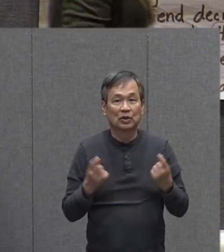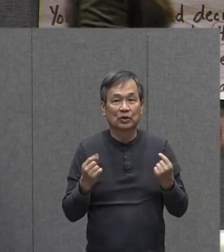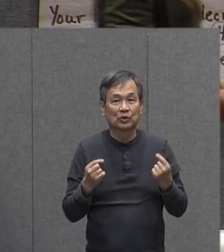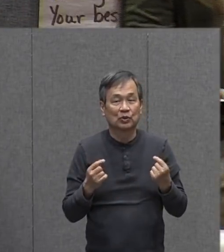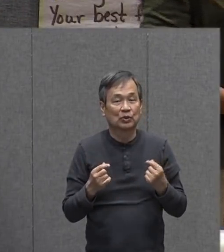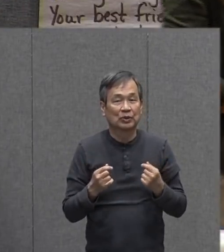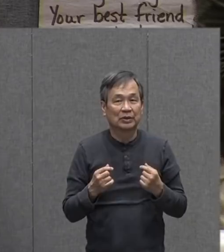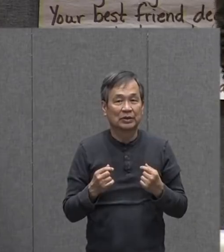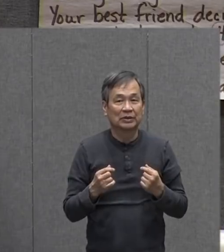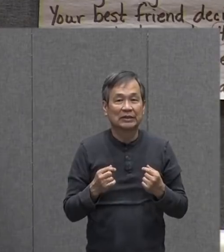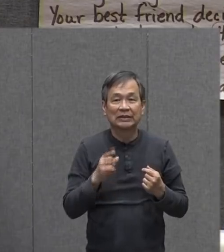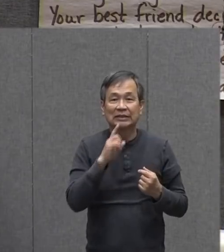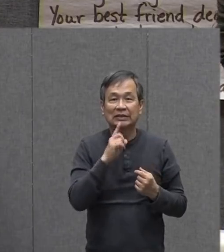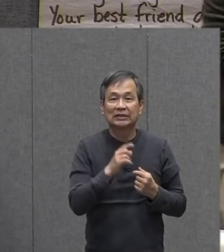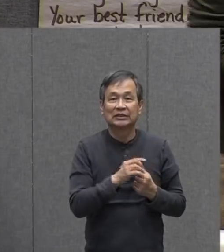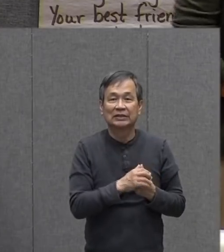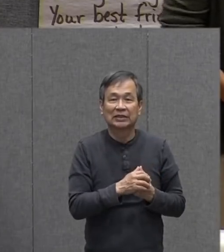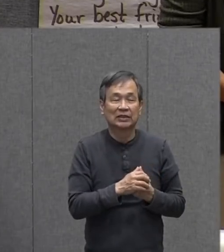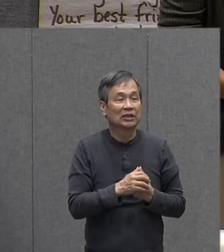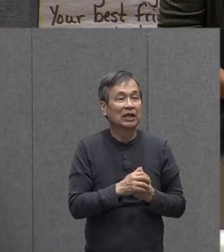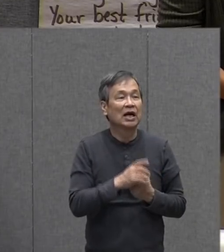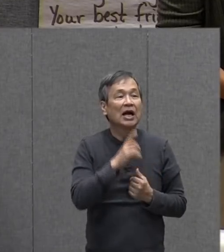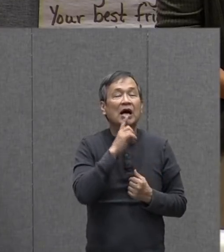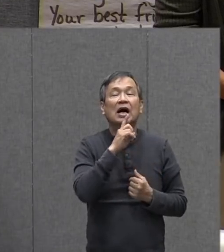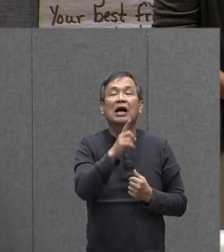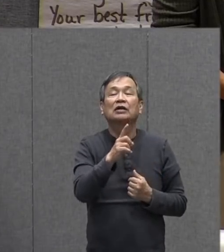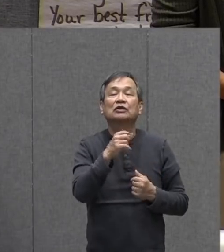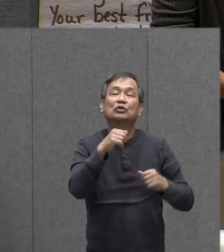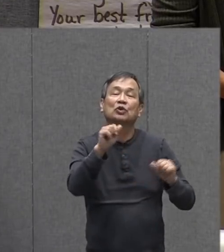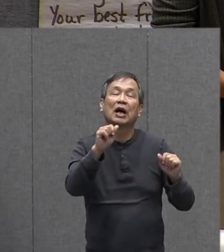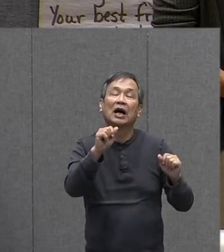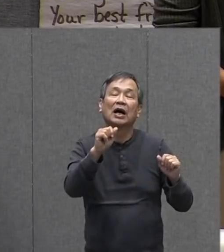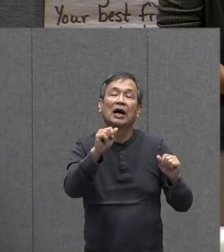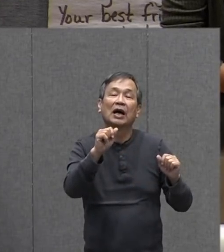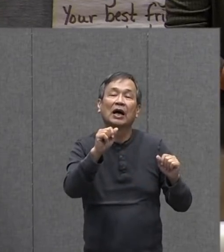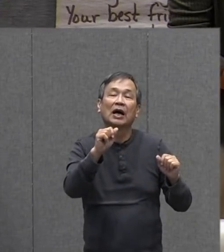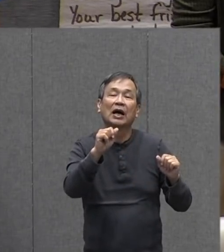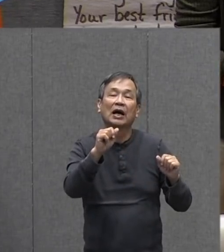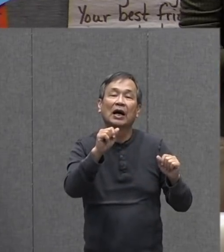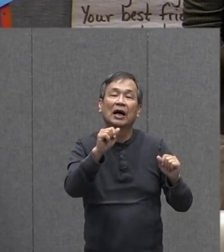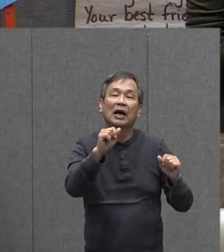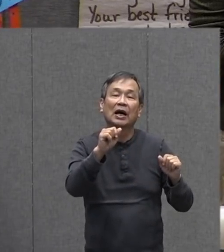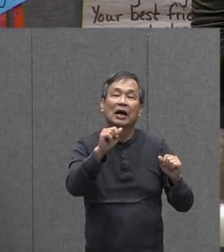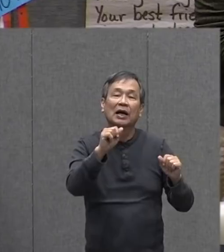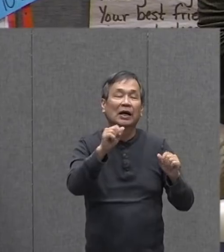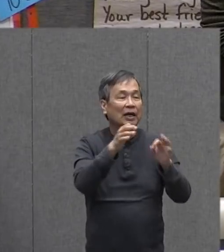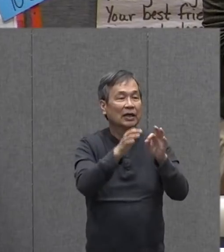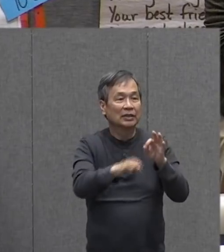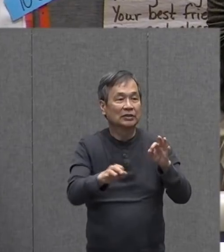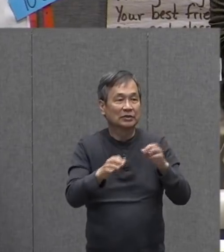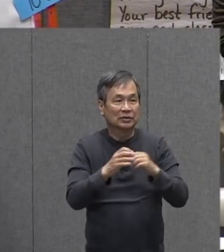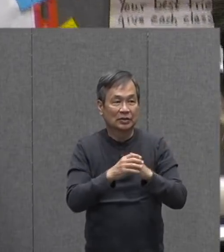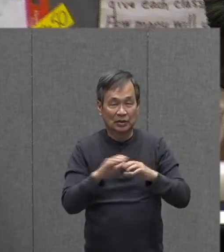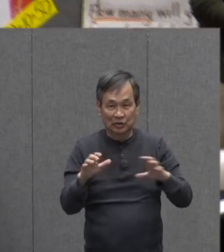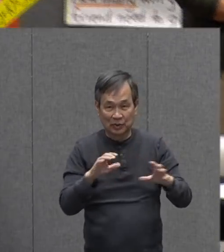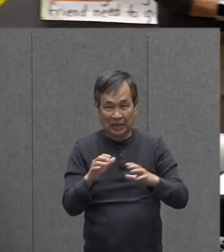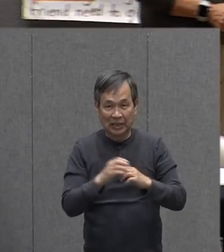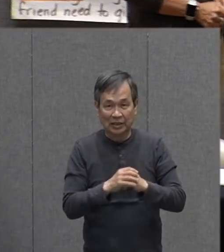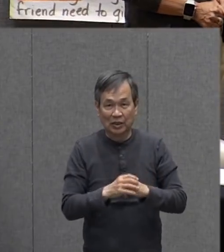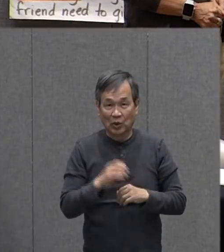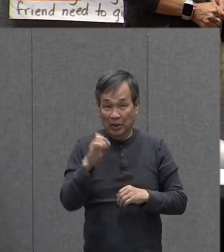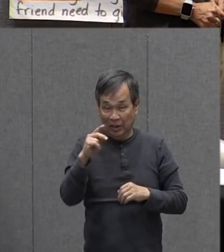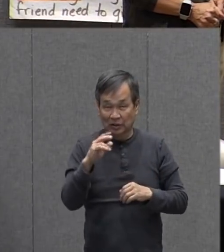did 7 plus 7 plus 7. All right, so there are a couple of different ways to show this. One of the ways, as we've already talked about,